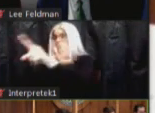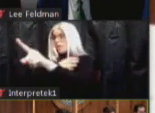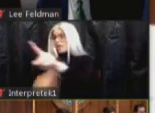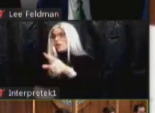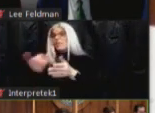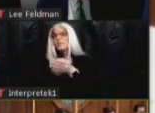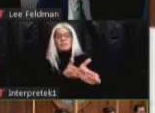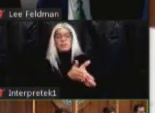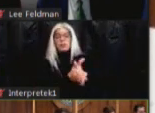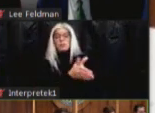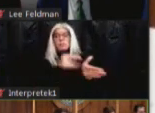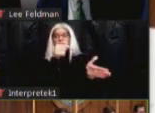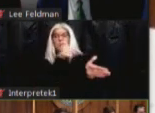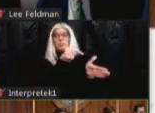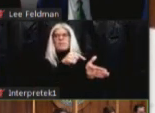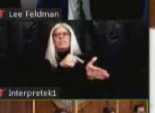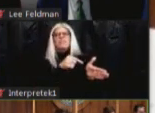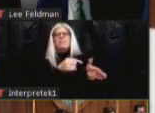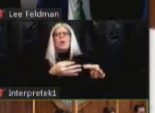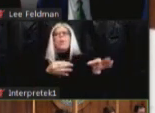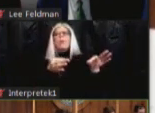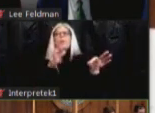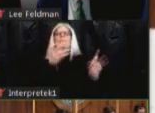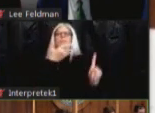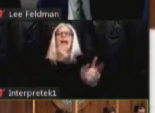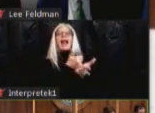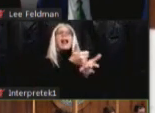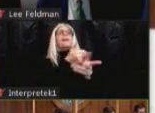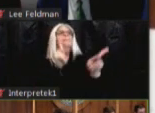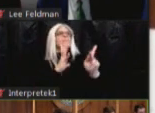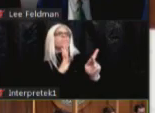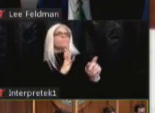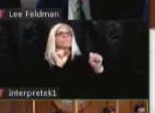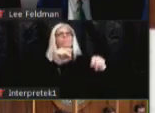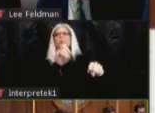gold because we have tried everything in terms of trying to get